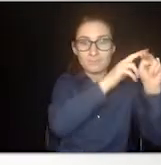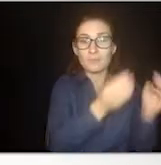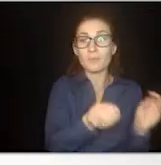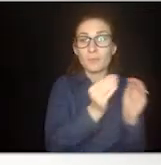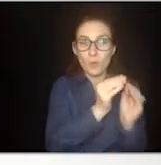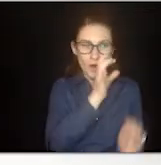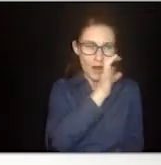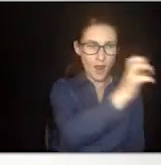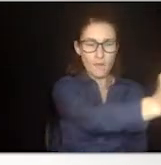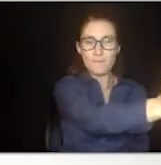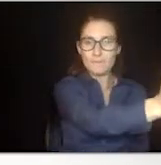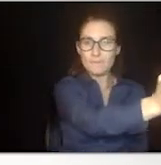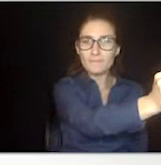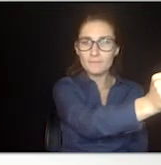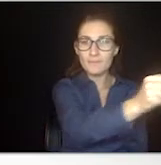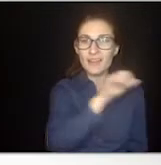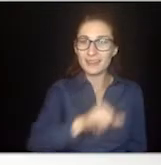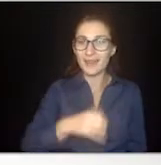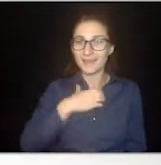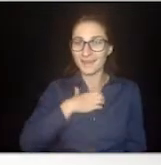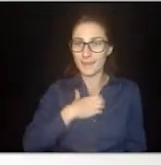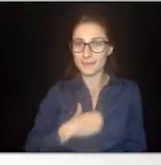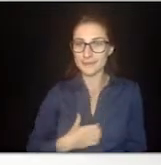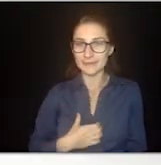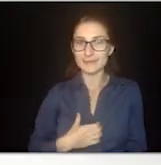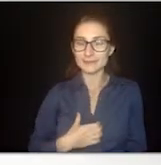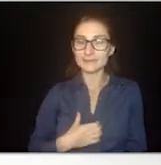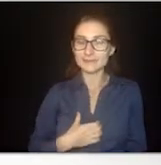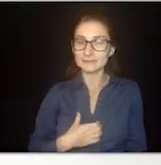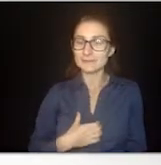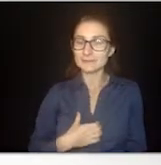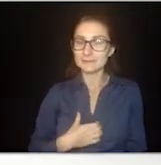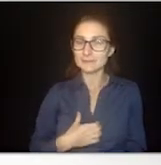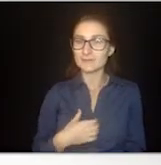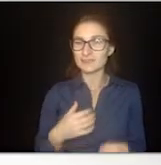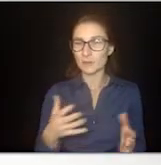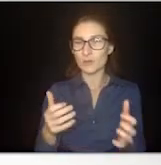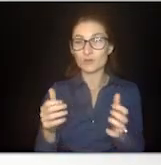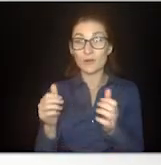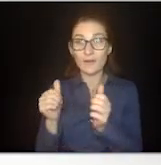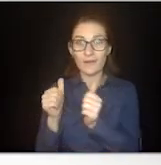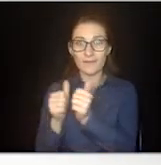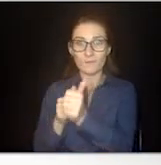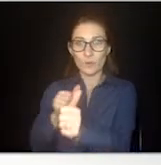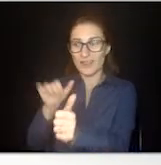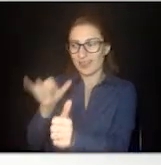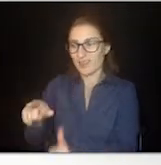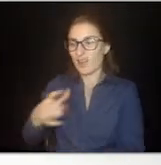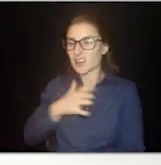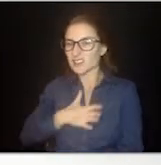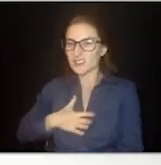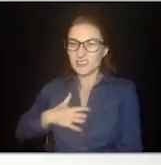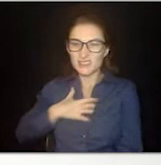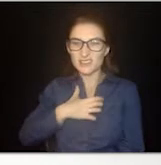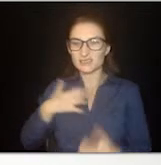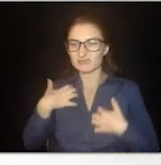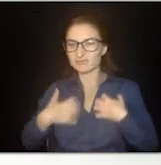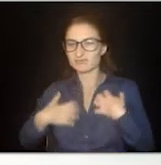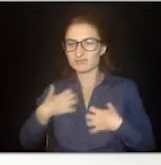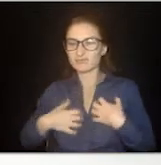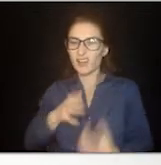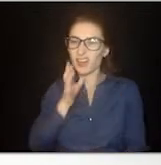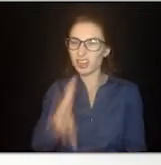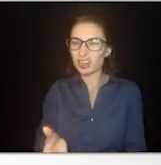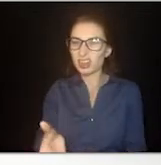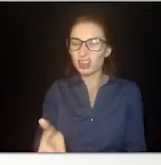like, their appetites, what they want. You want to avoid aversions when you're teaching,